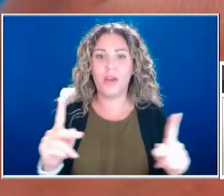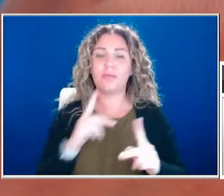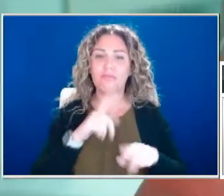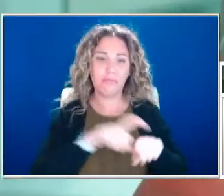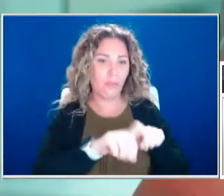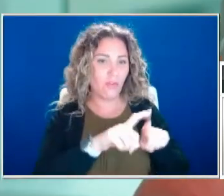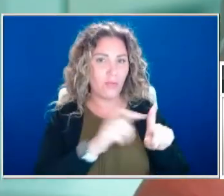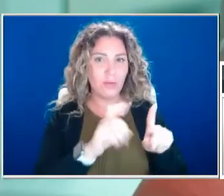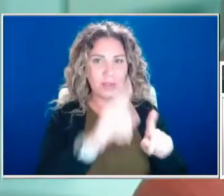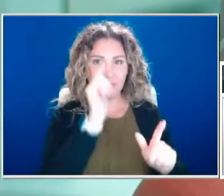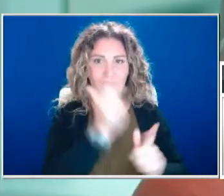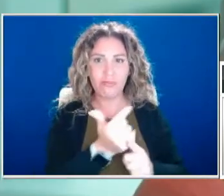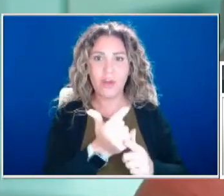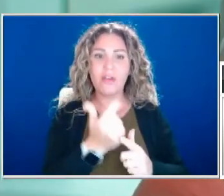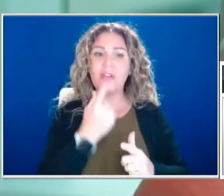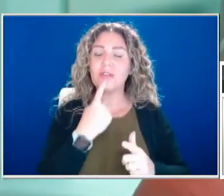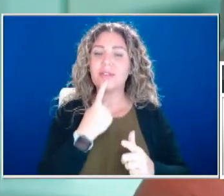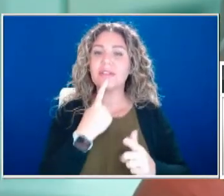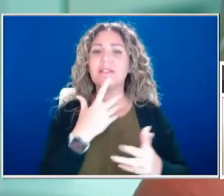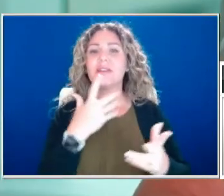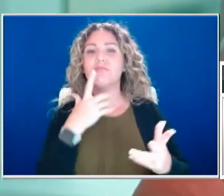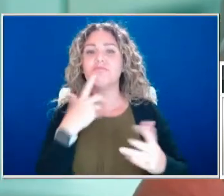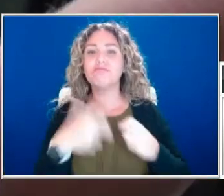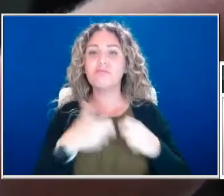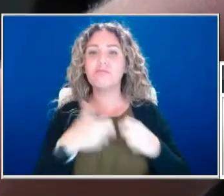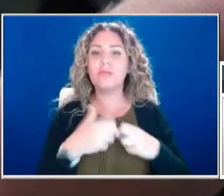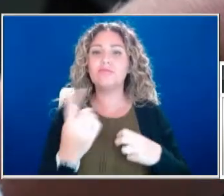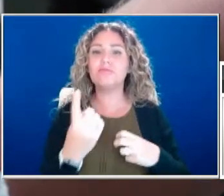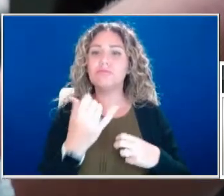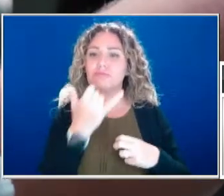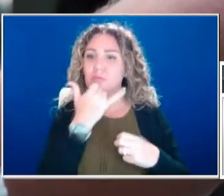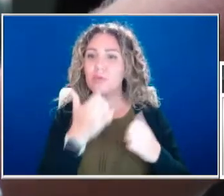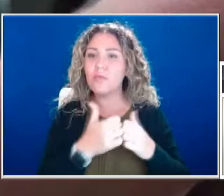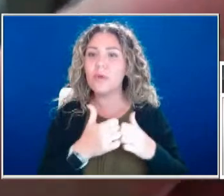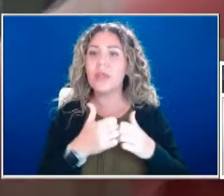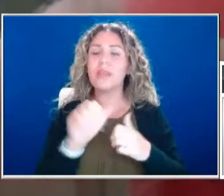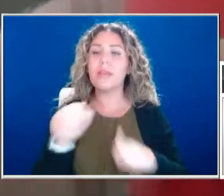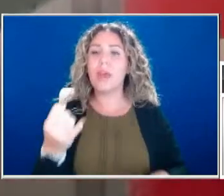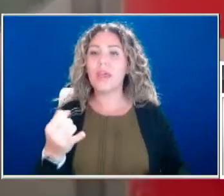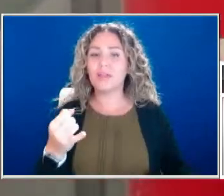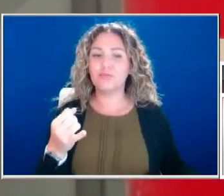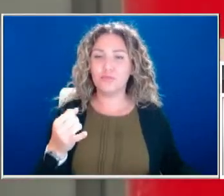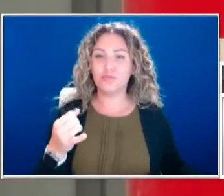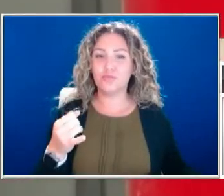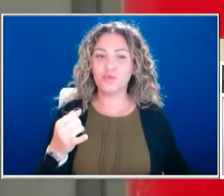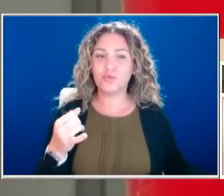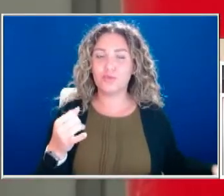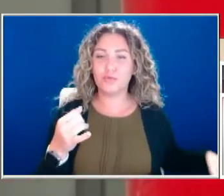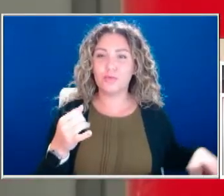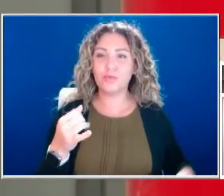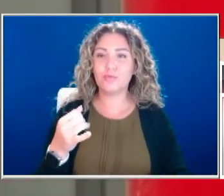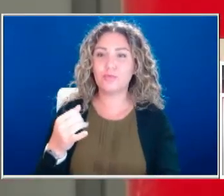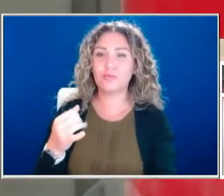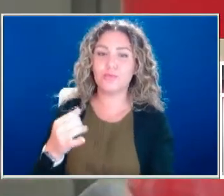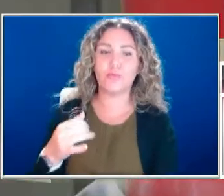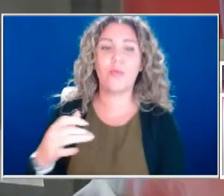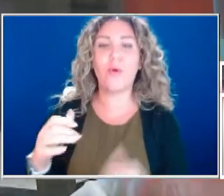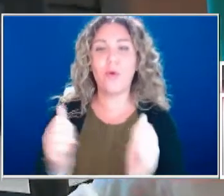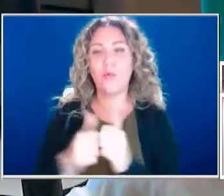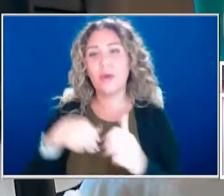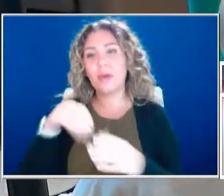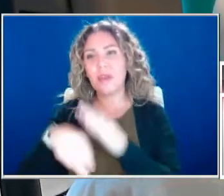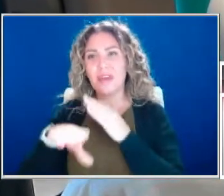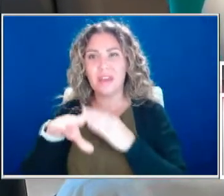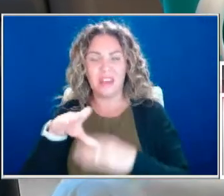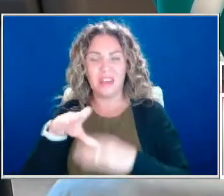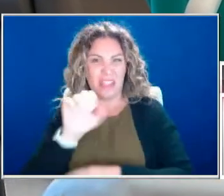brother saying there was a problem, something's wrong with AJ, I need to come. With AJ in the back seat, Angie took her son to the nearest ER and called her